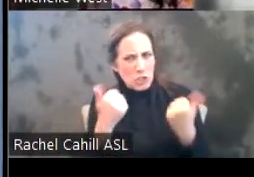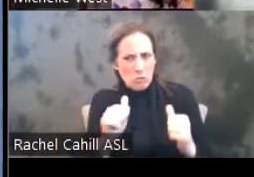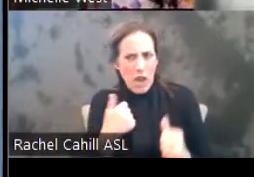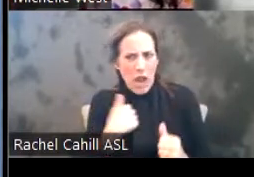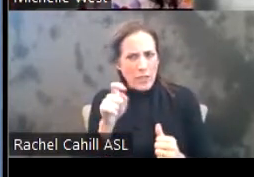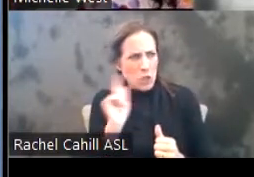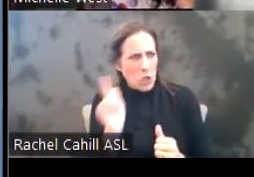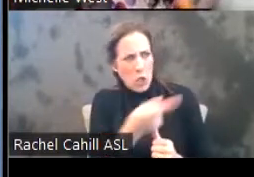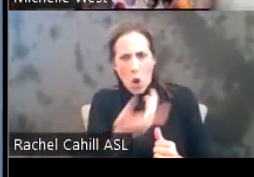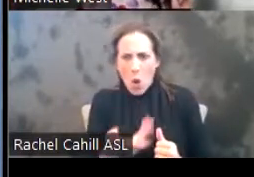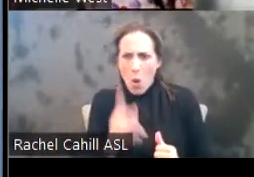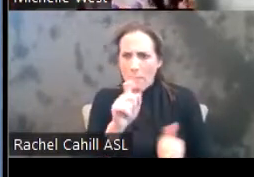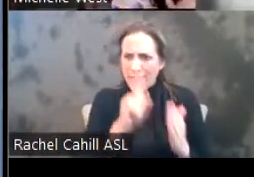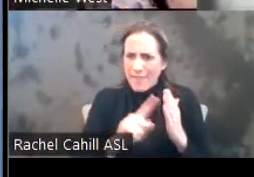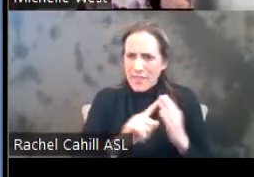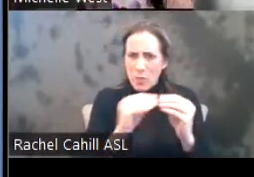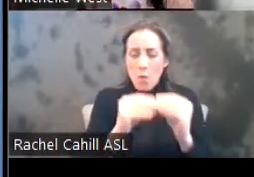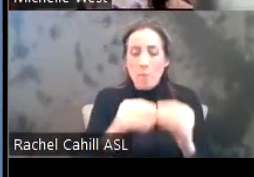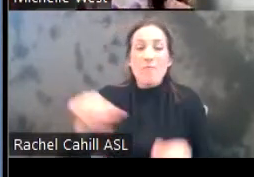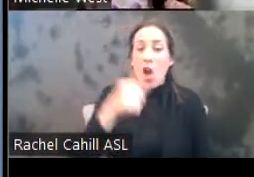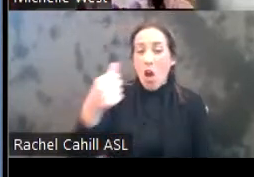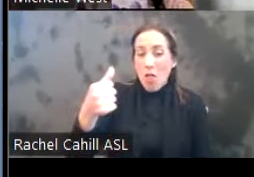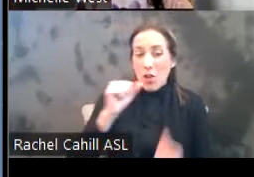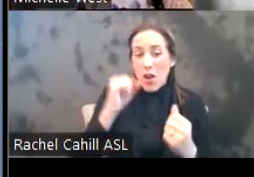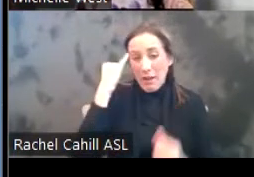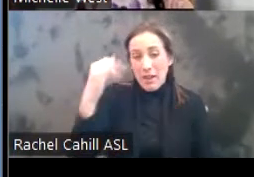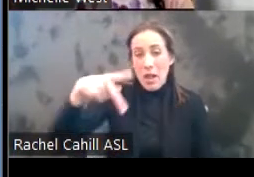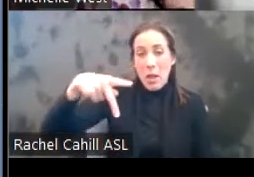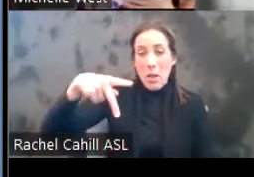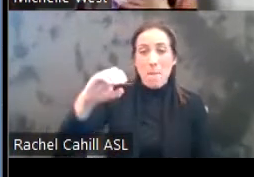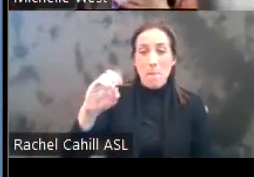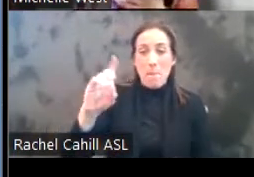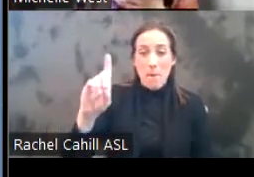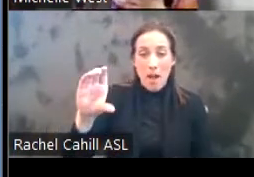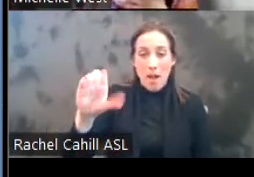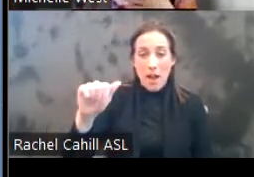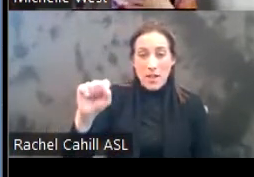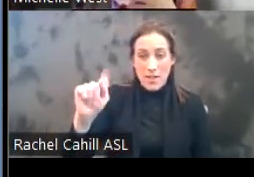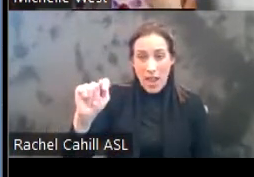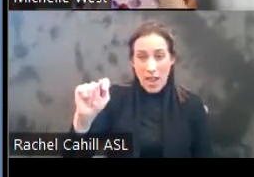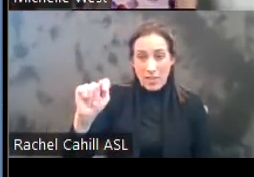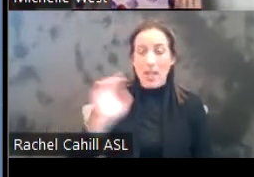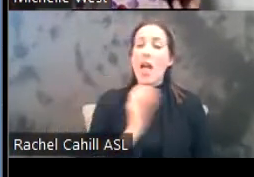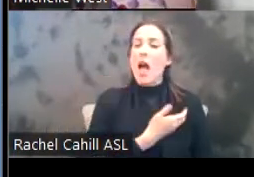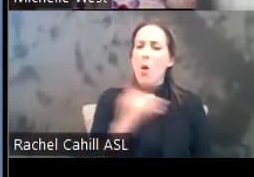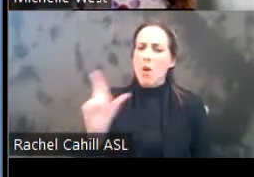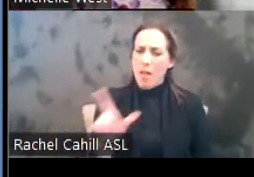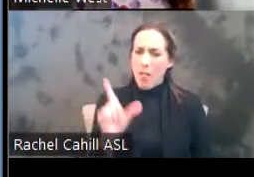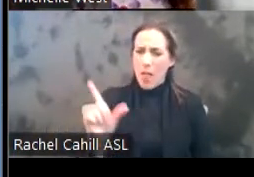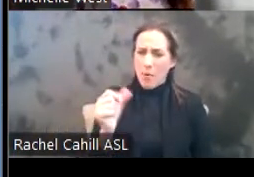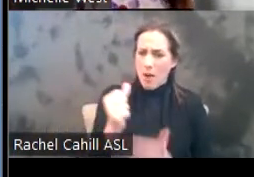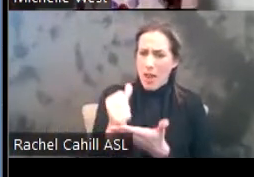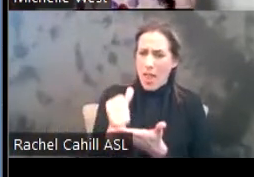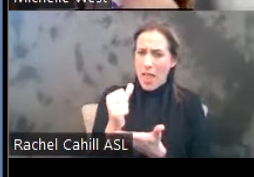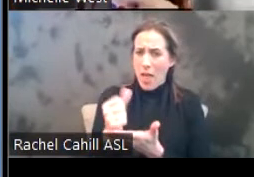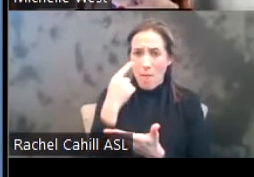it. Podcasts are another way to do this, though. Like our library will help do this for free,